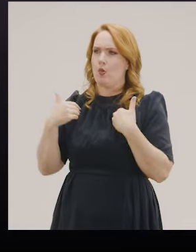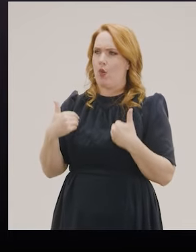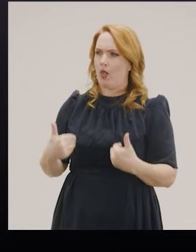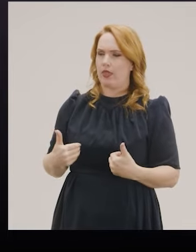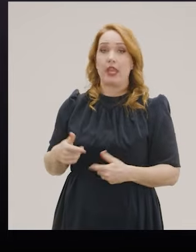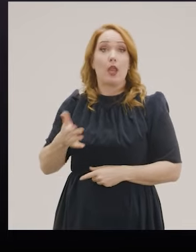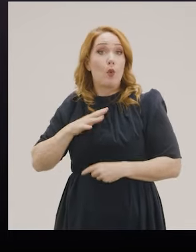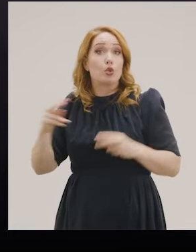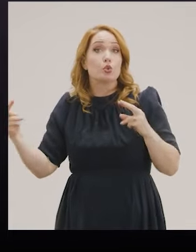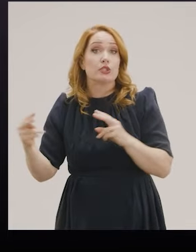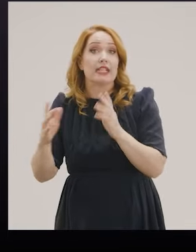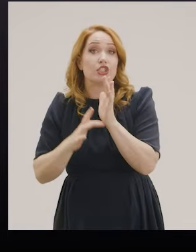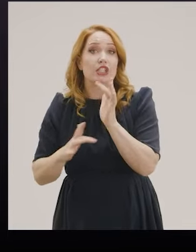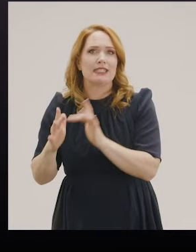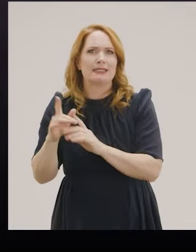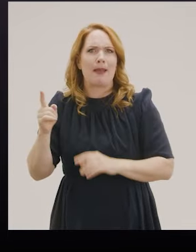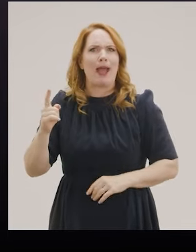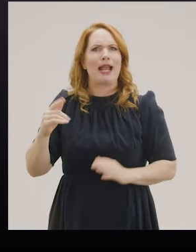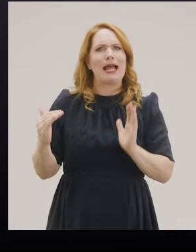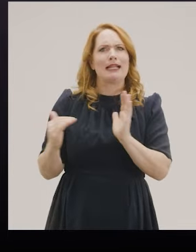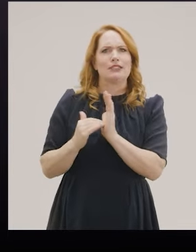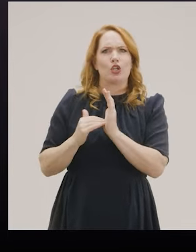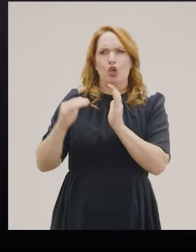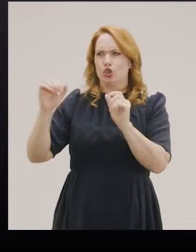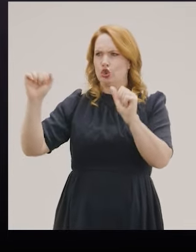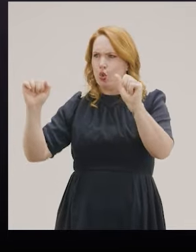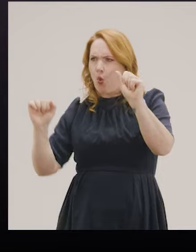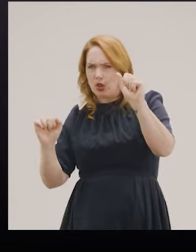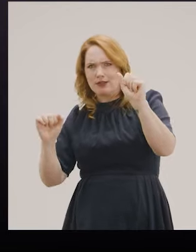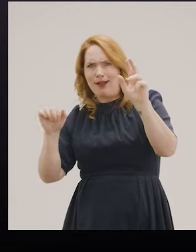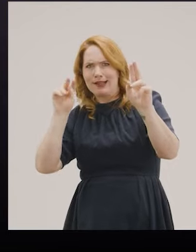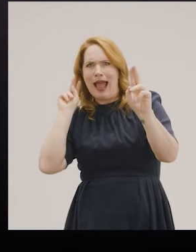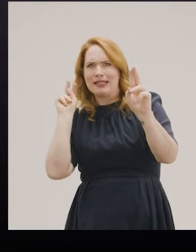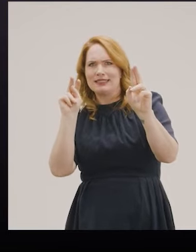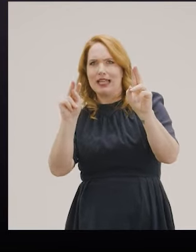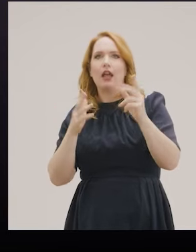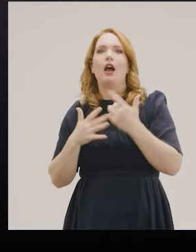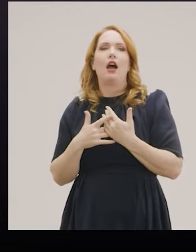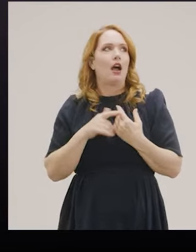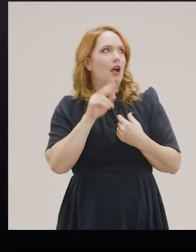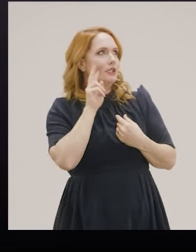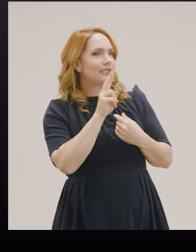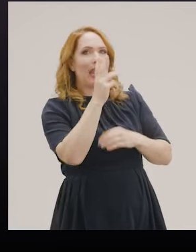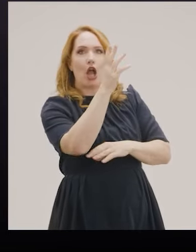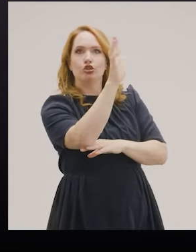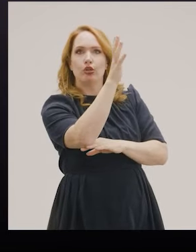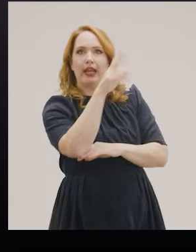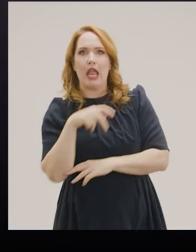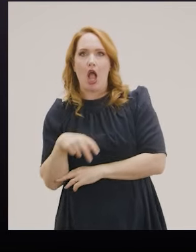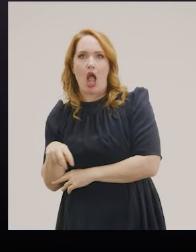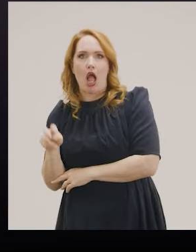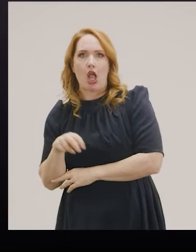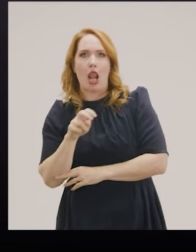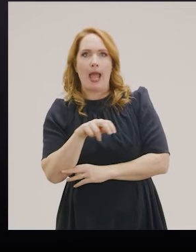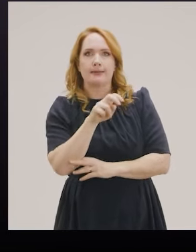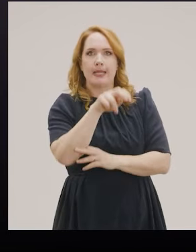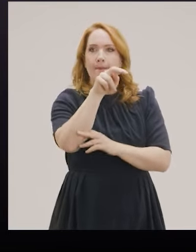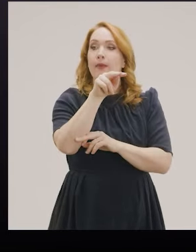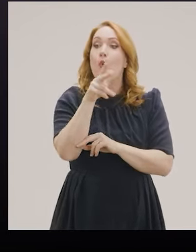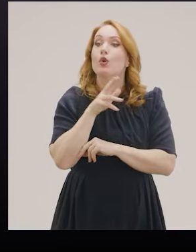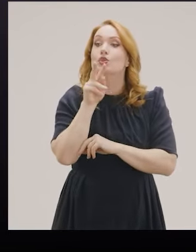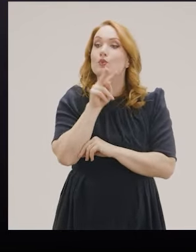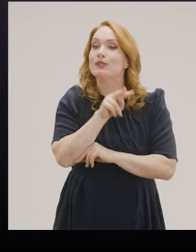Jesus was, but being a short man, he could not see because of the crowd. So he ran ahead and climbed a sycamore fig tree to see him,